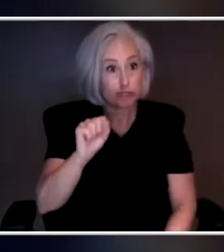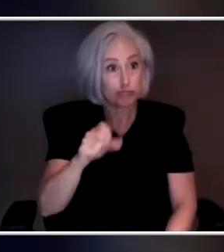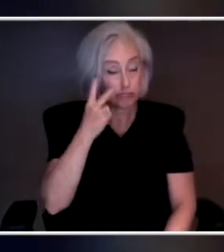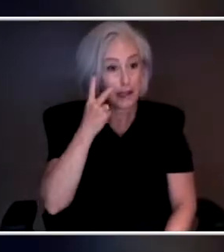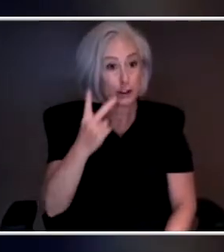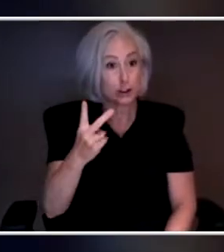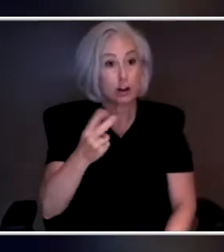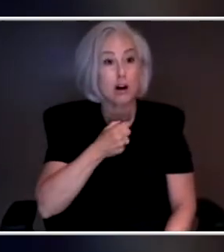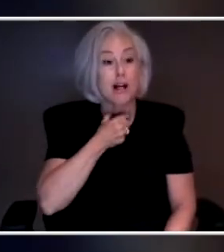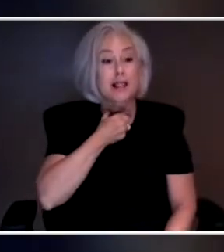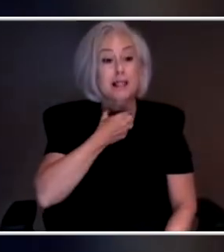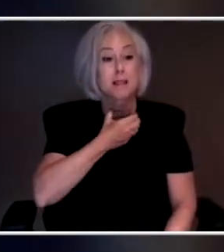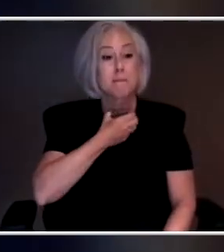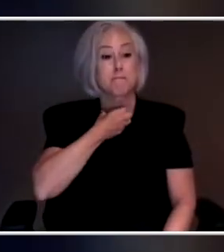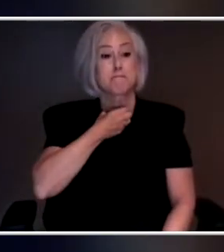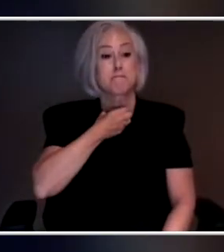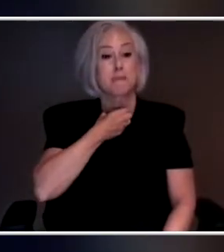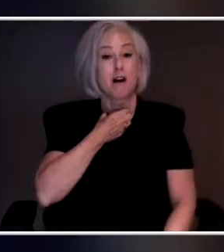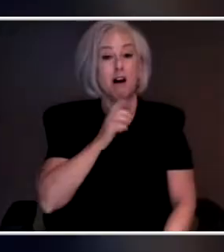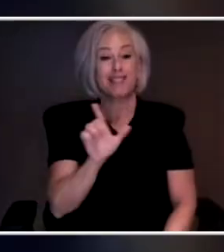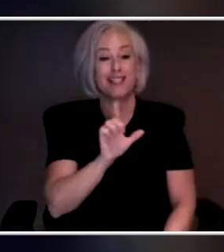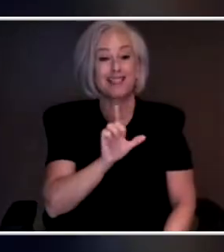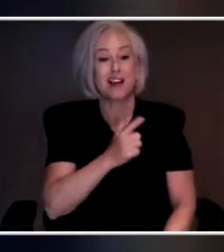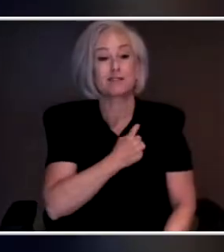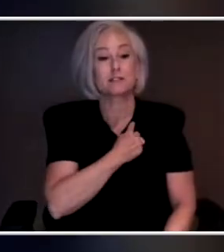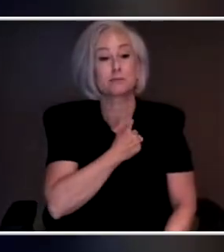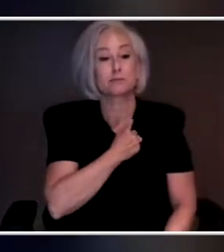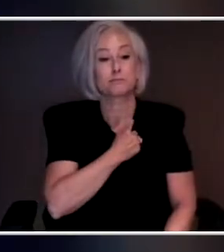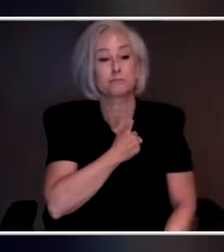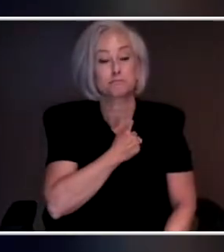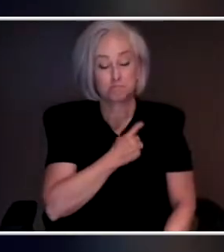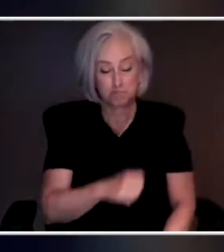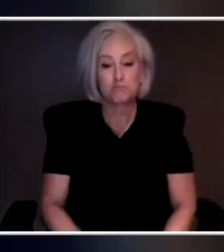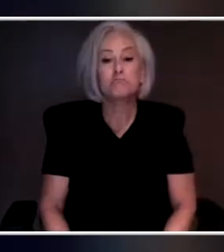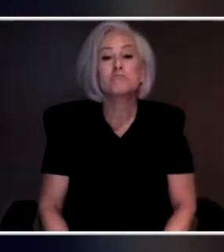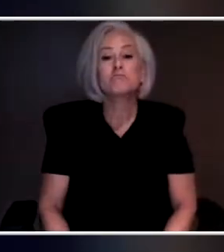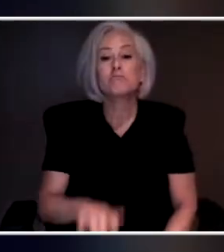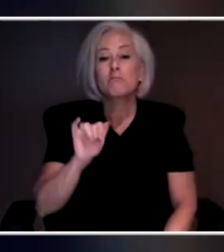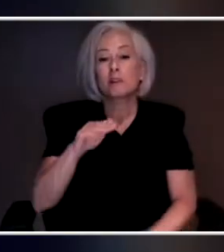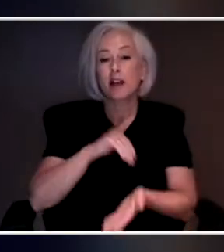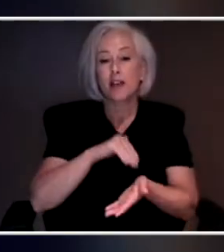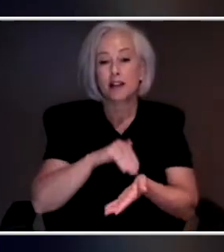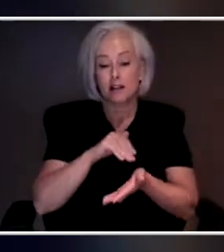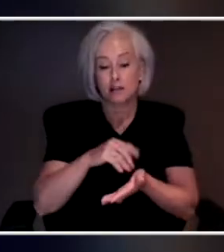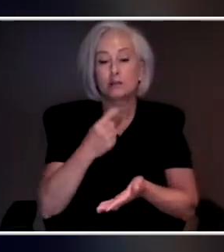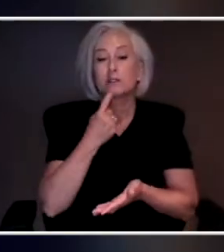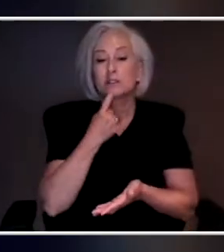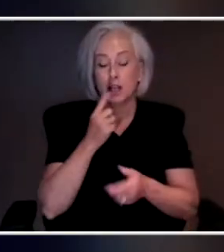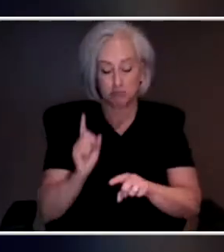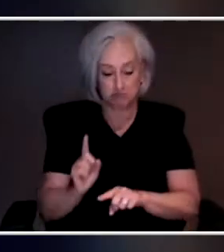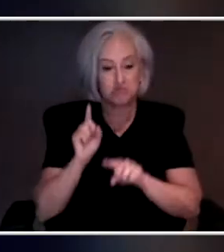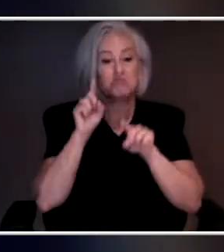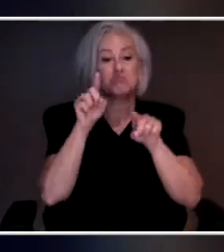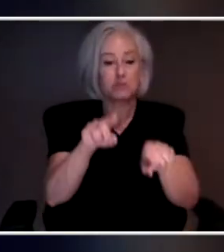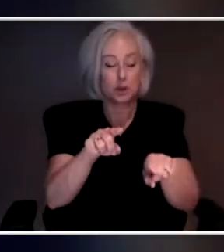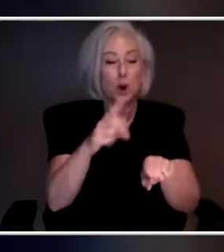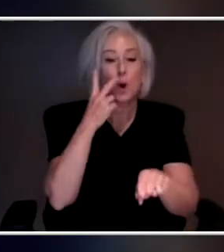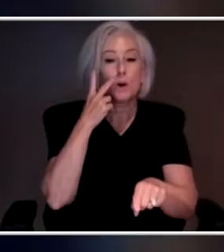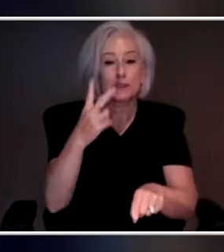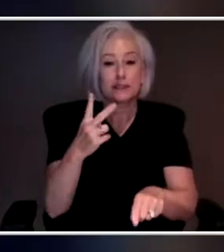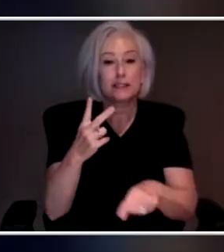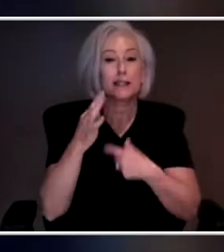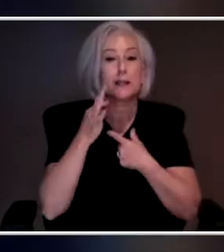lump on my left side. And so she, of course, sent me on to recommend